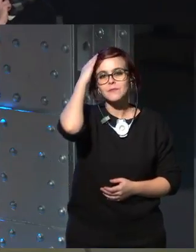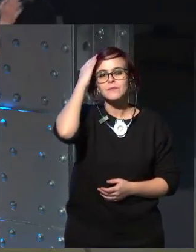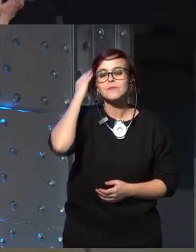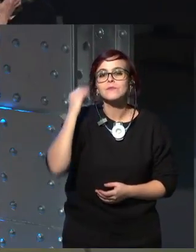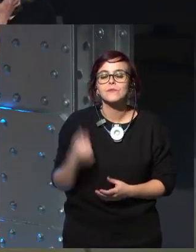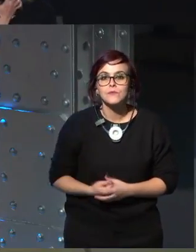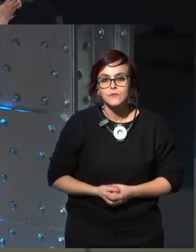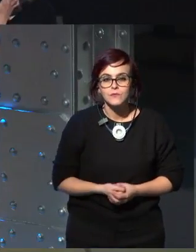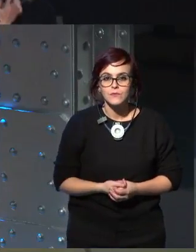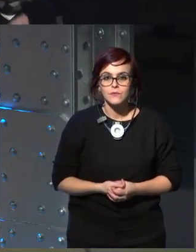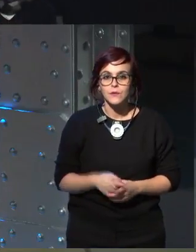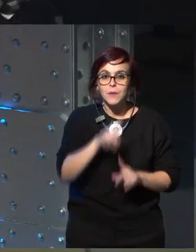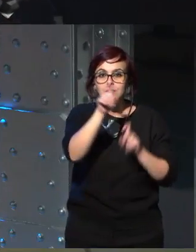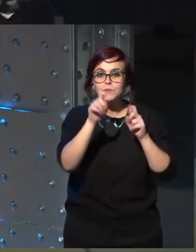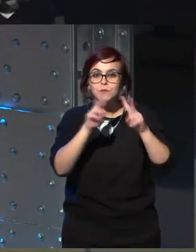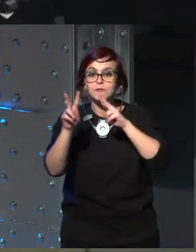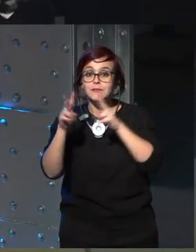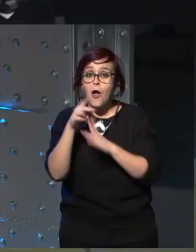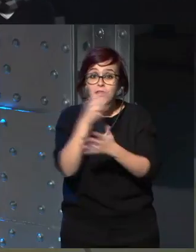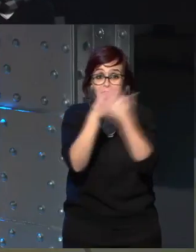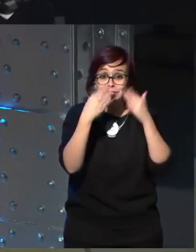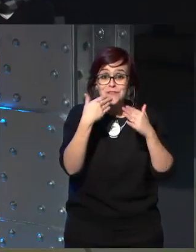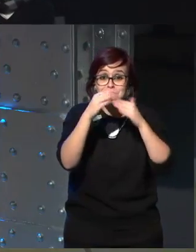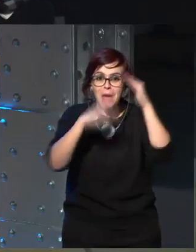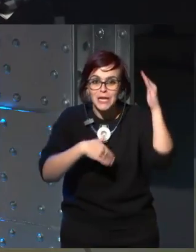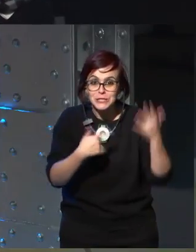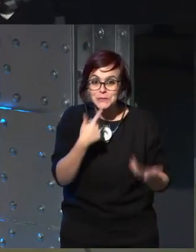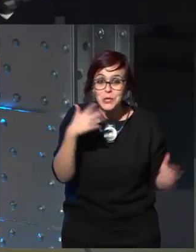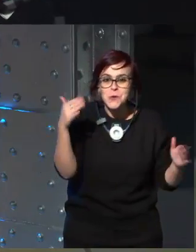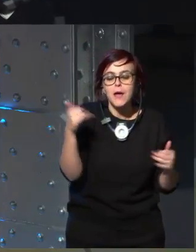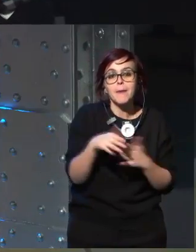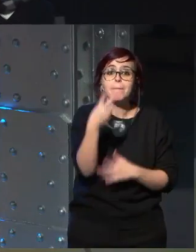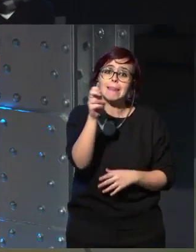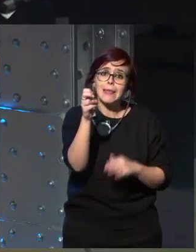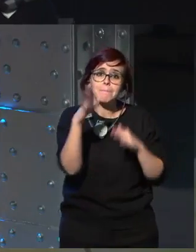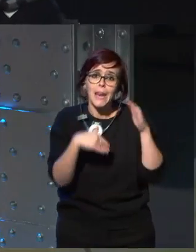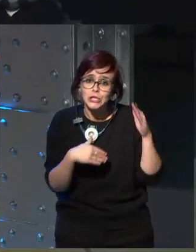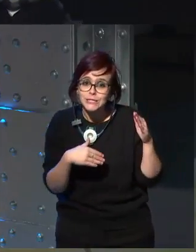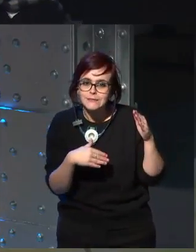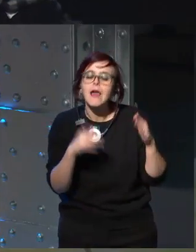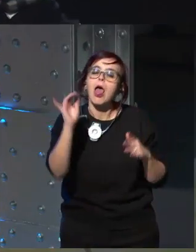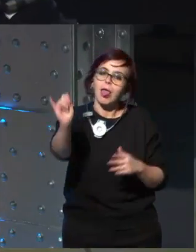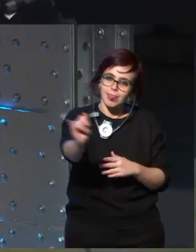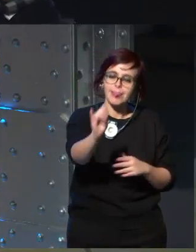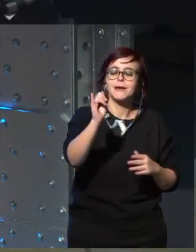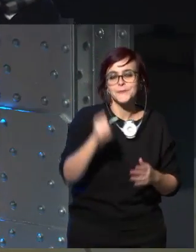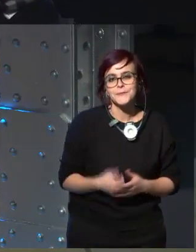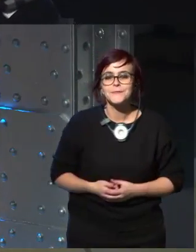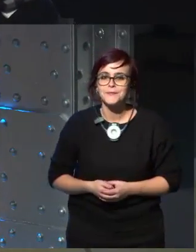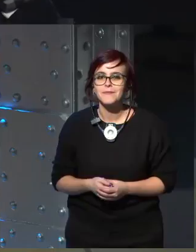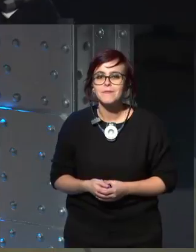But is there anyone else in the room, in the hall? Some under 18 or under 20.